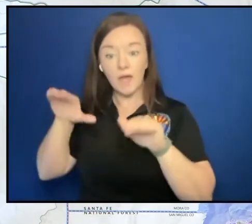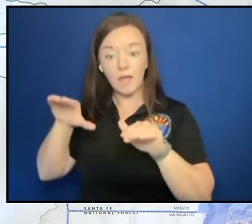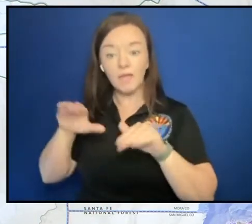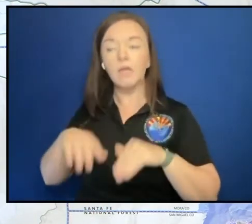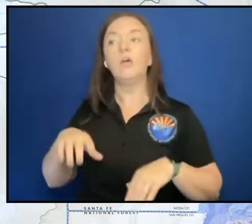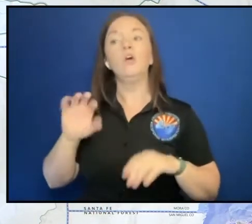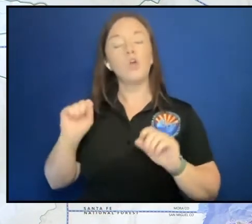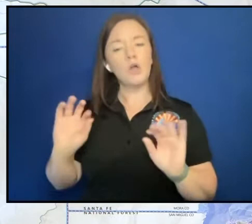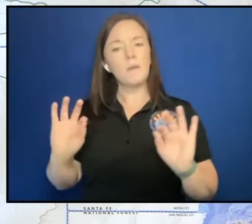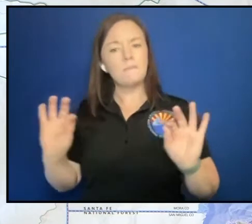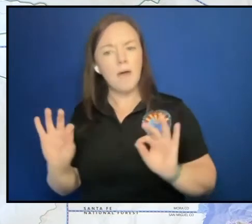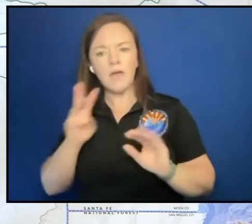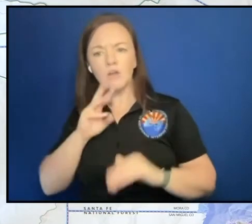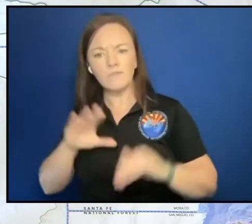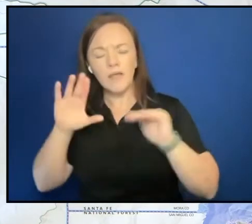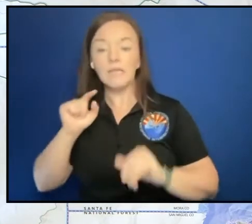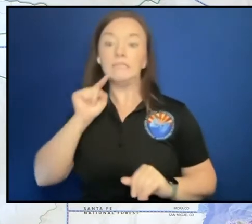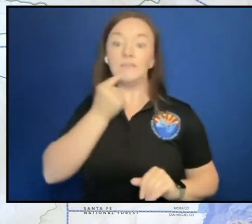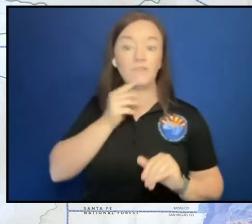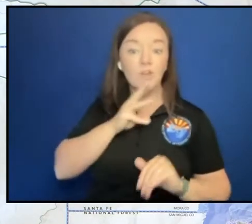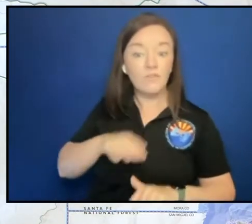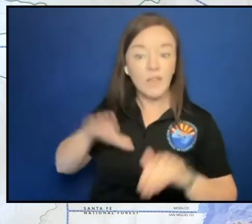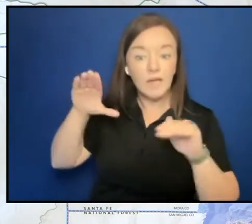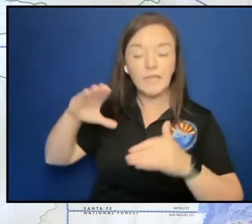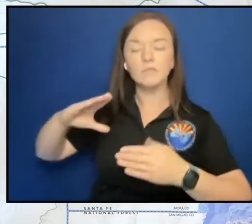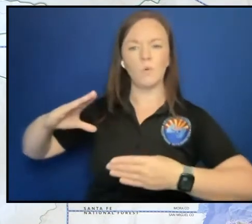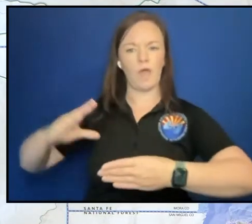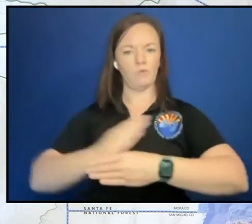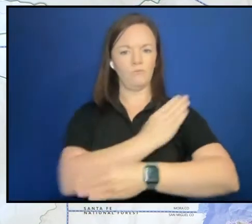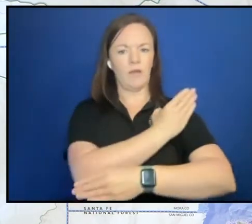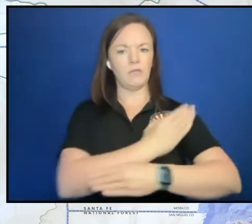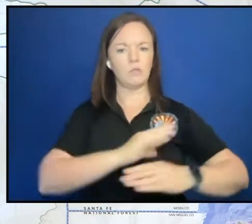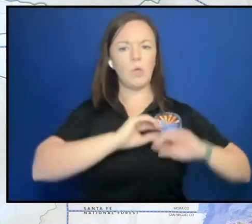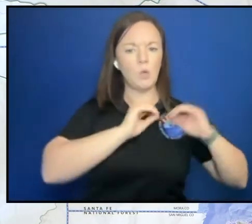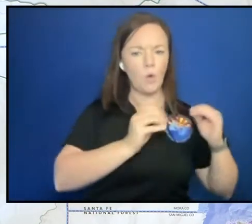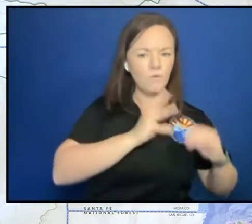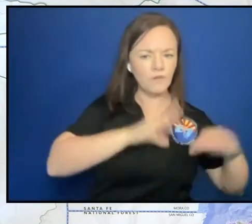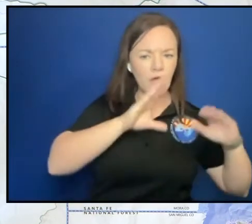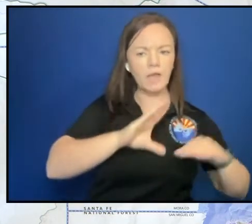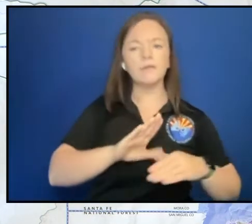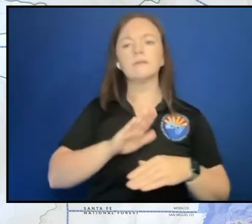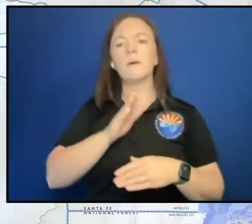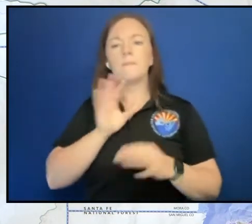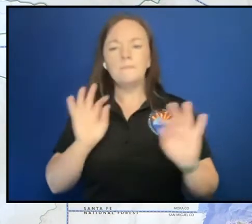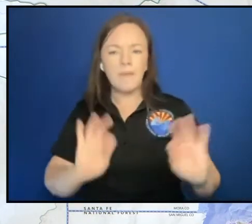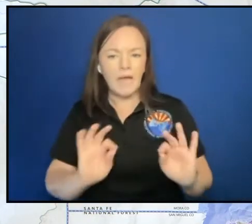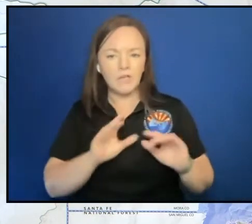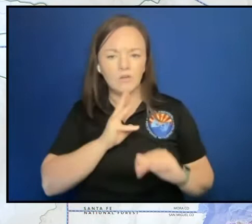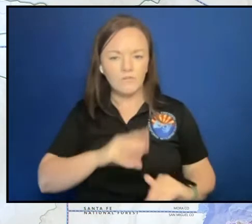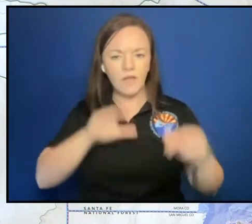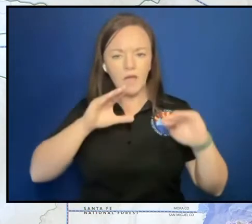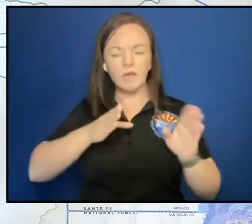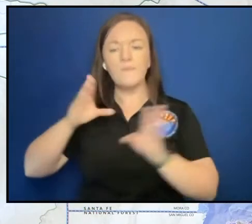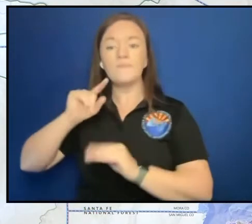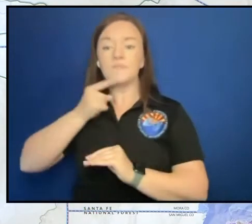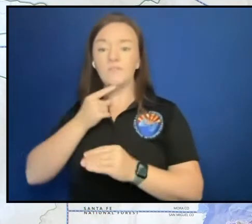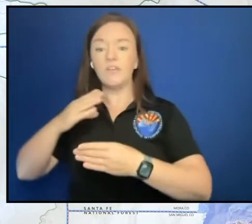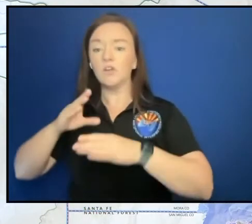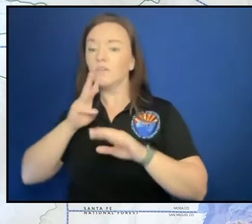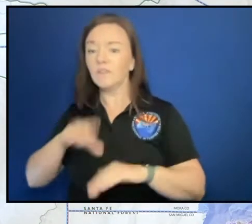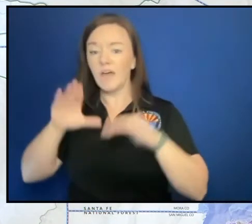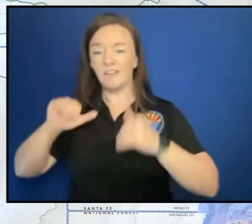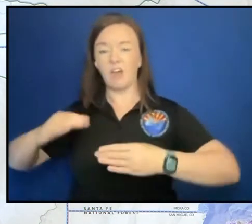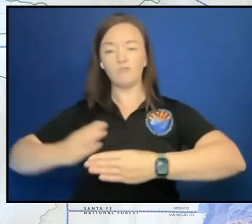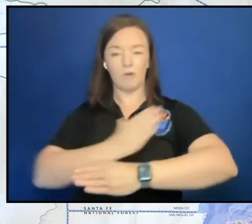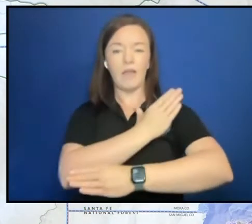flooding. So from not flood to severe flood is probably the range that you should be thinking about. And you should expect